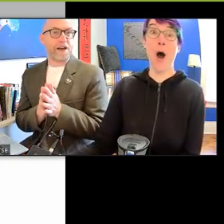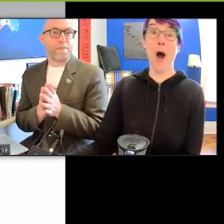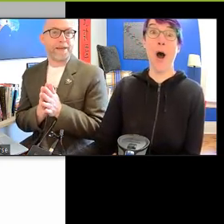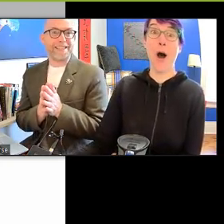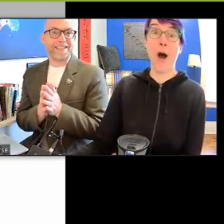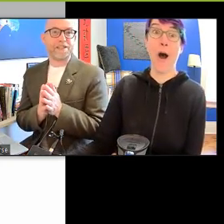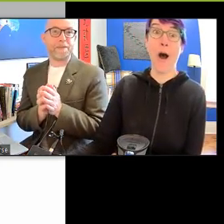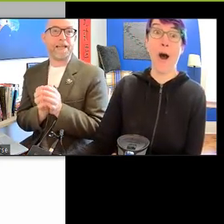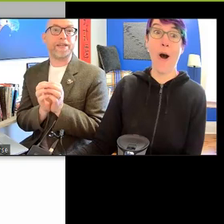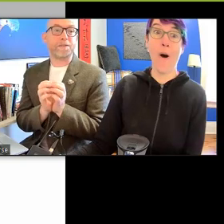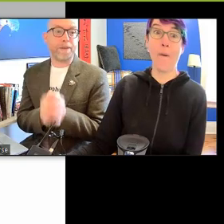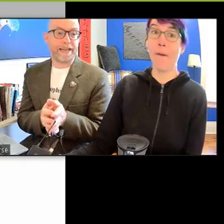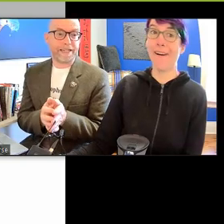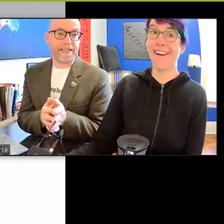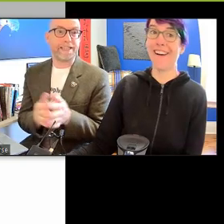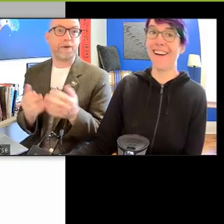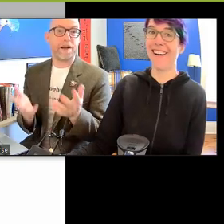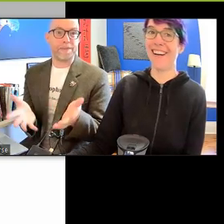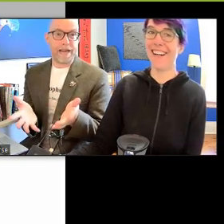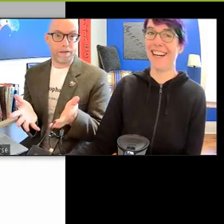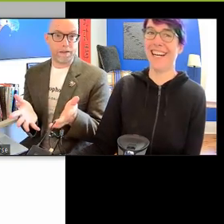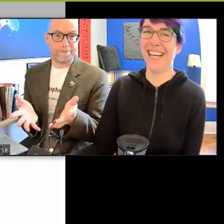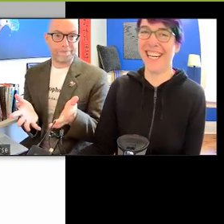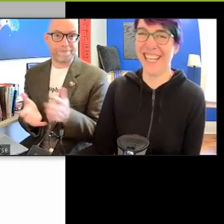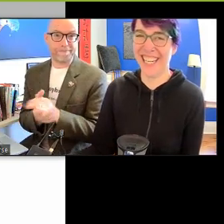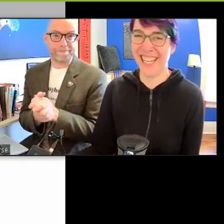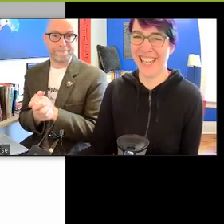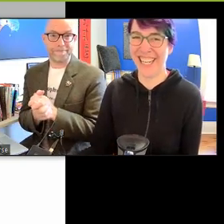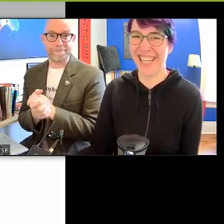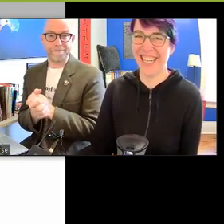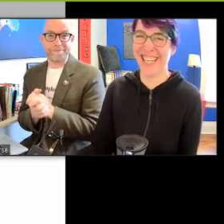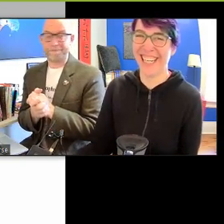really good topic test to be like, we speak it and see what comes out.